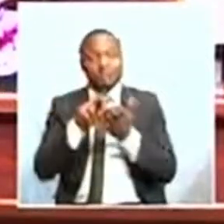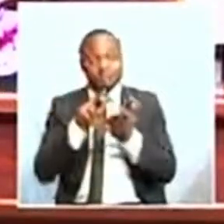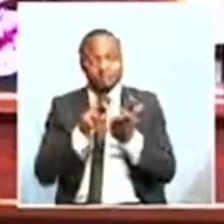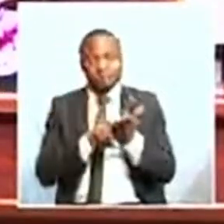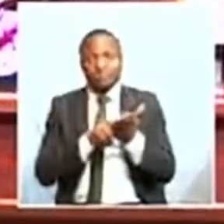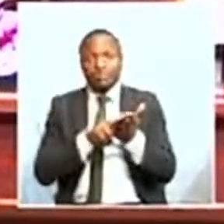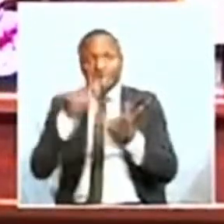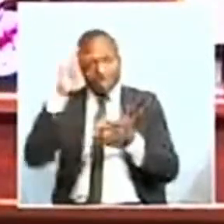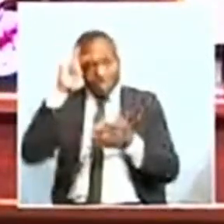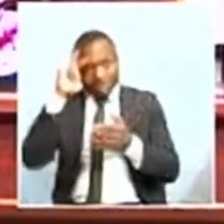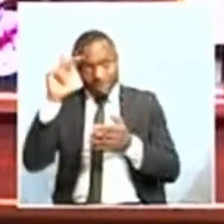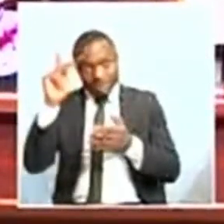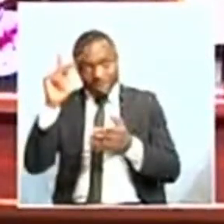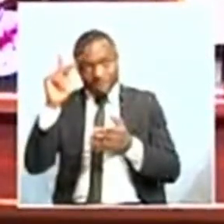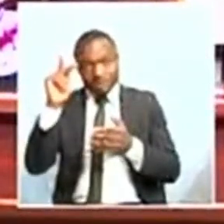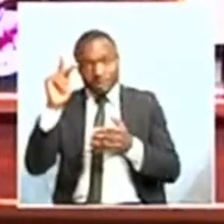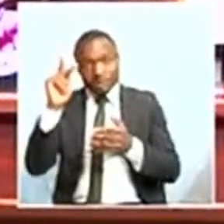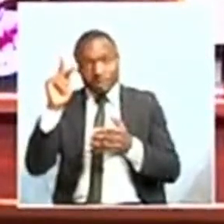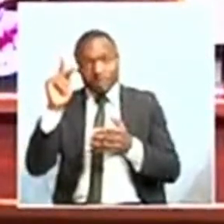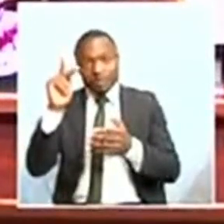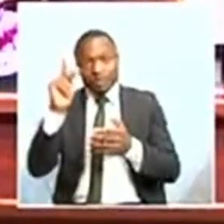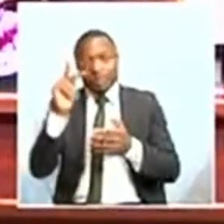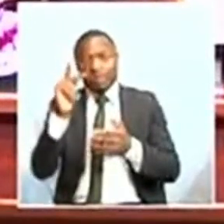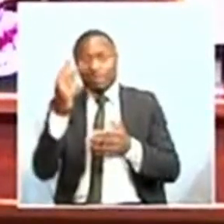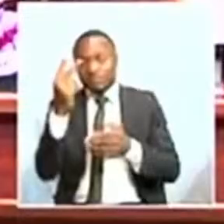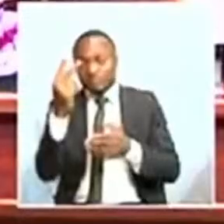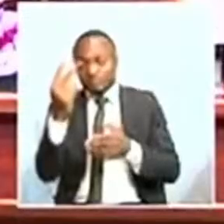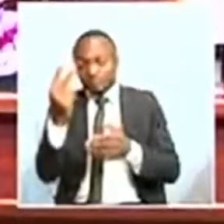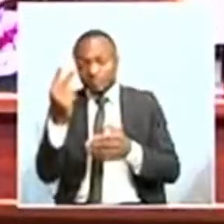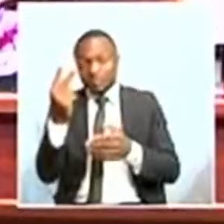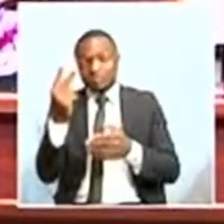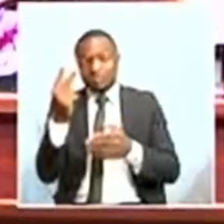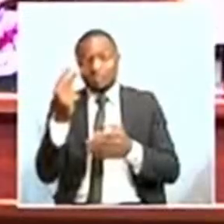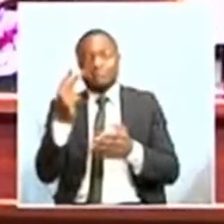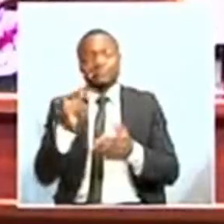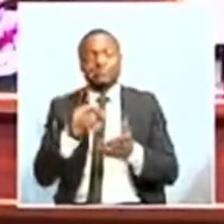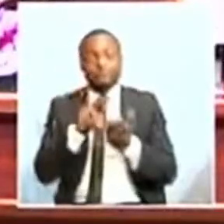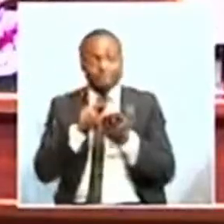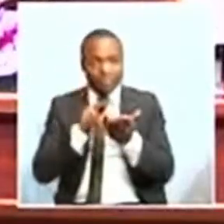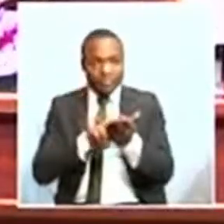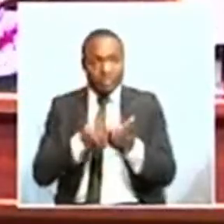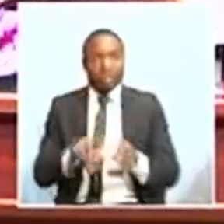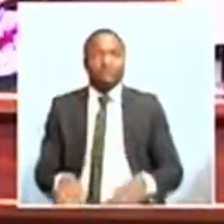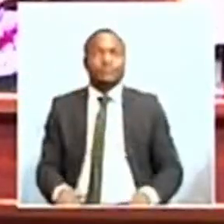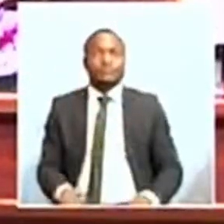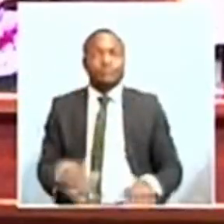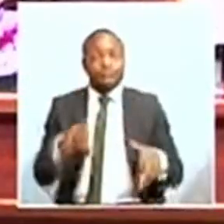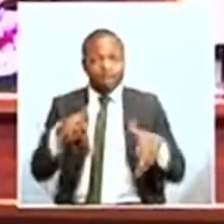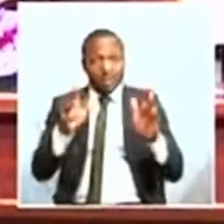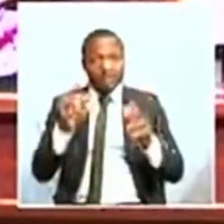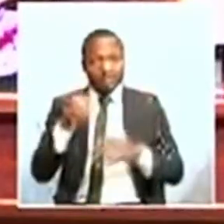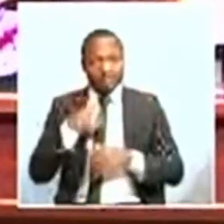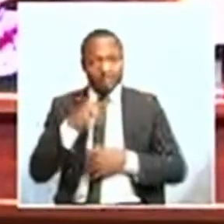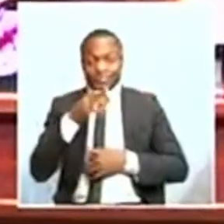in Kitwe, while Mufrila recorded 2 confirmed cases. Madam Speaker, allow me